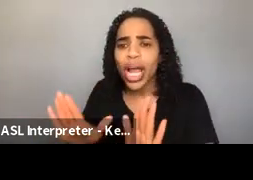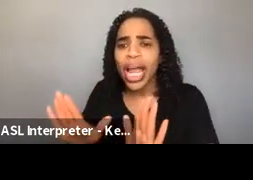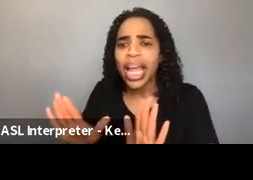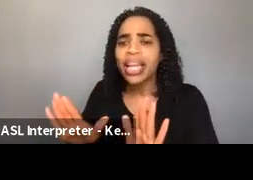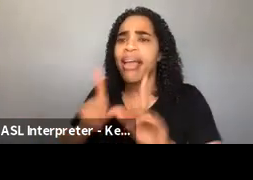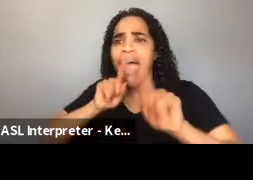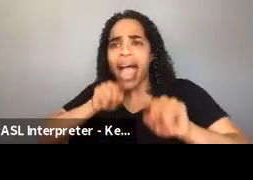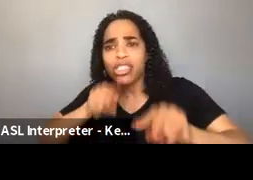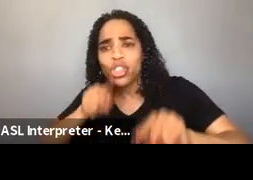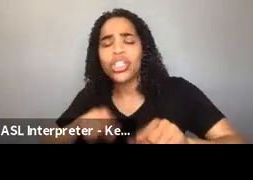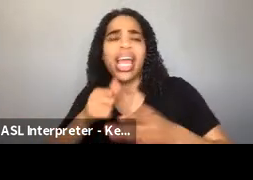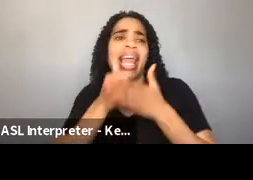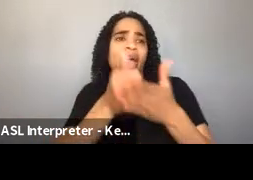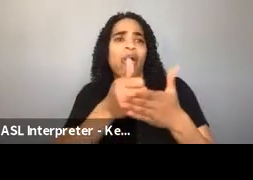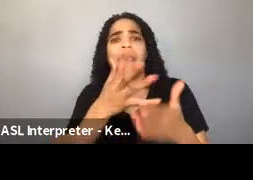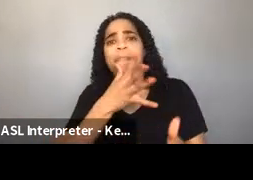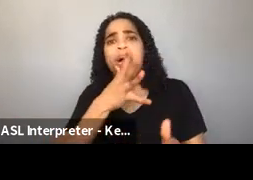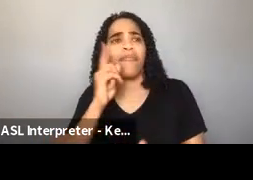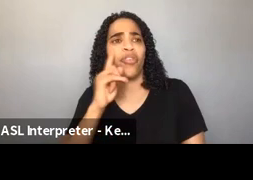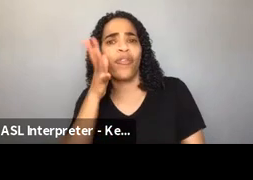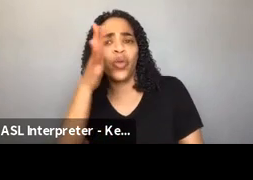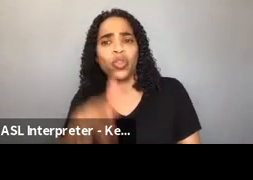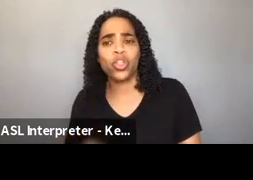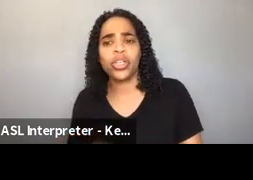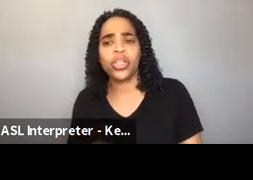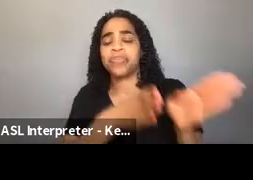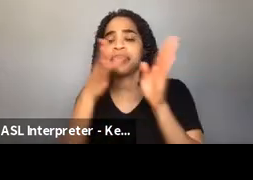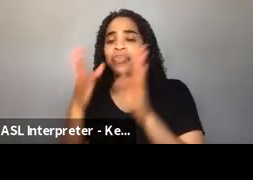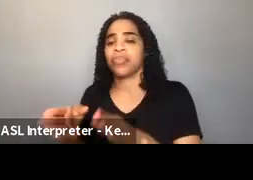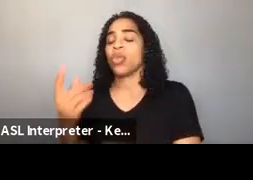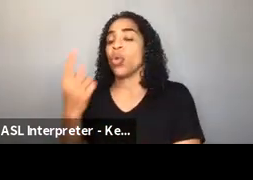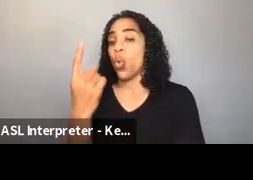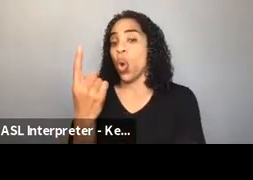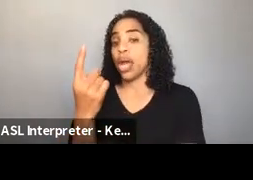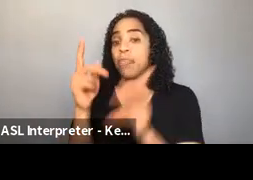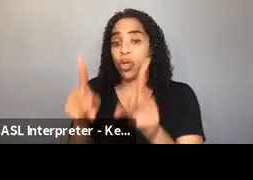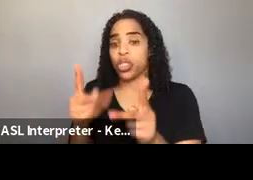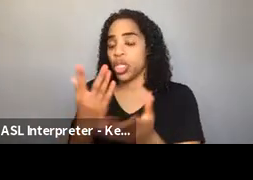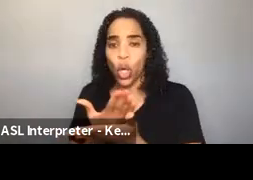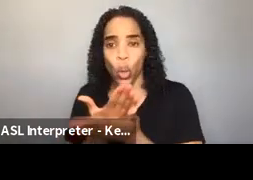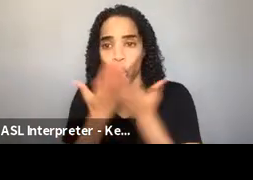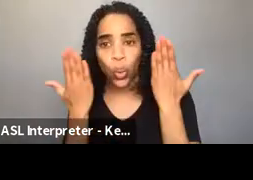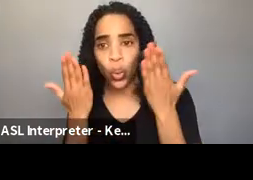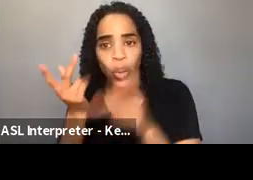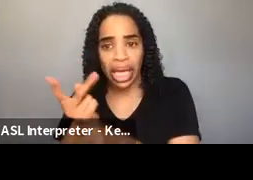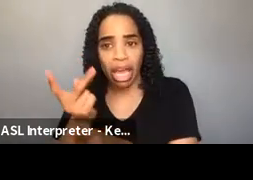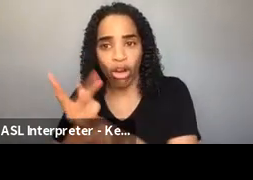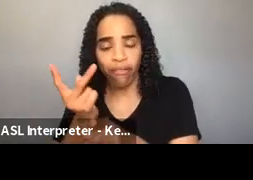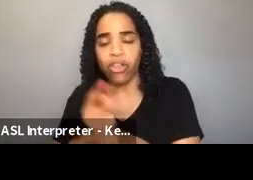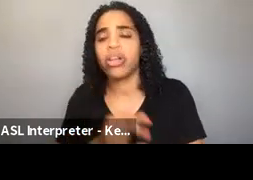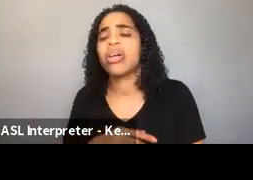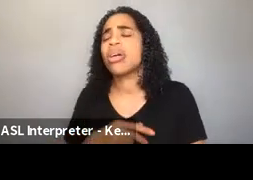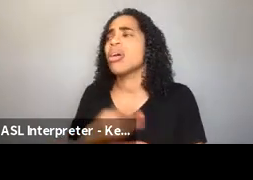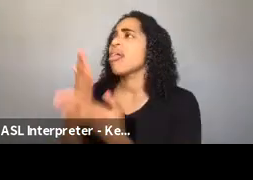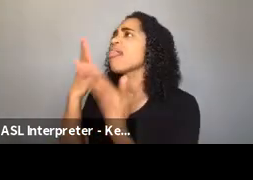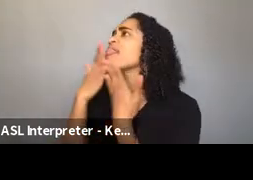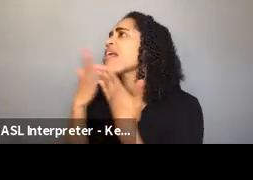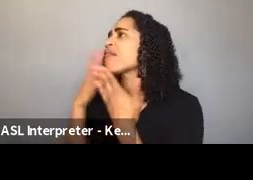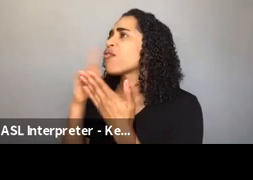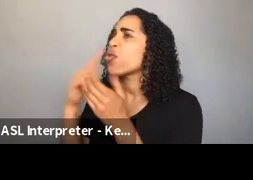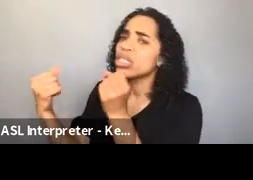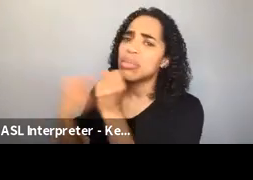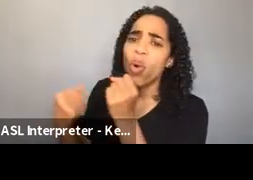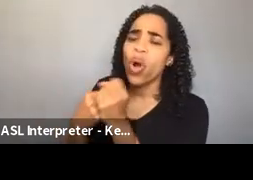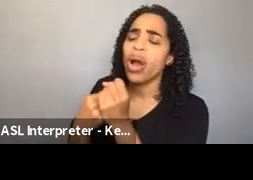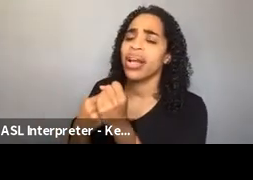mother. Thank you. From an absent caregiver, we get calls from out of state. I'm grateful for the support you